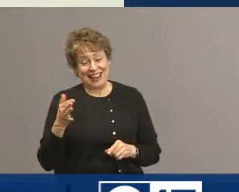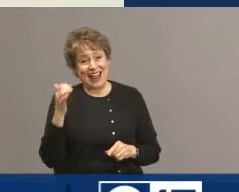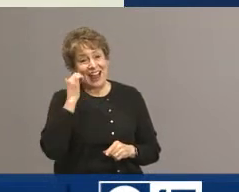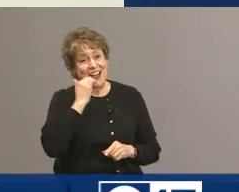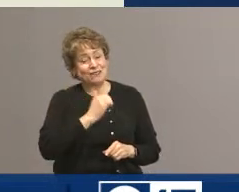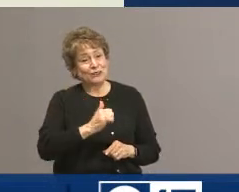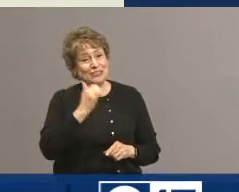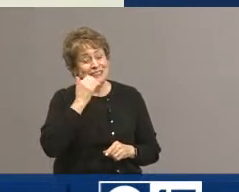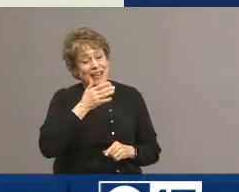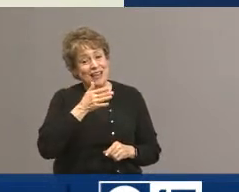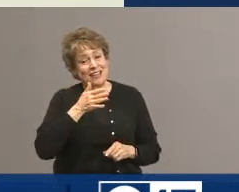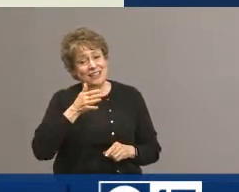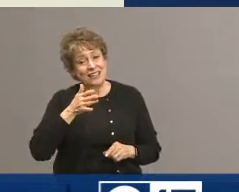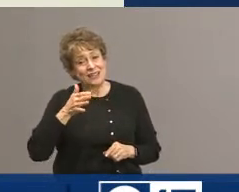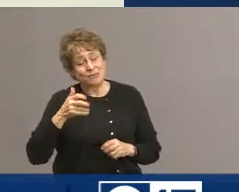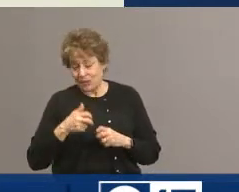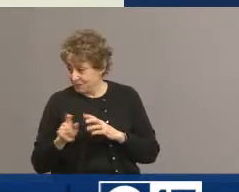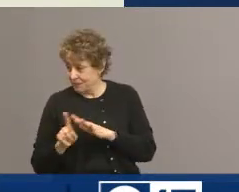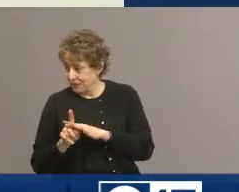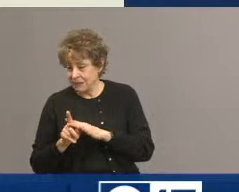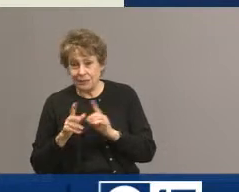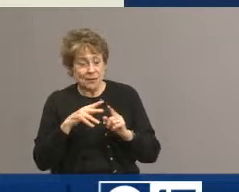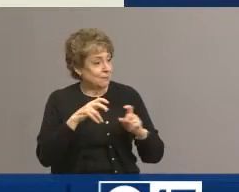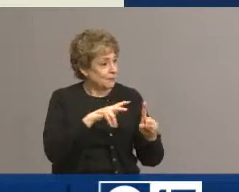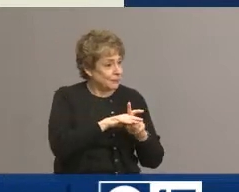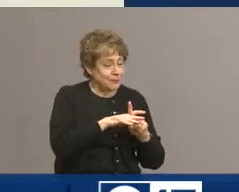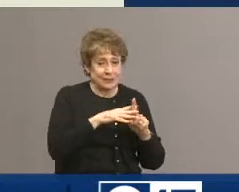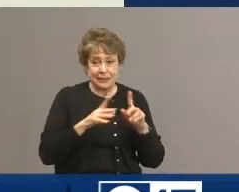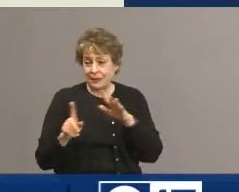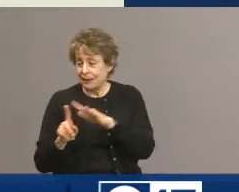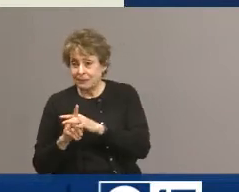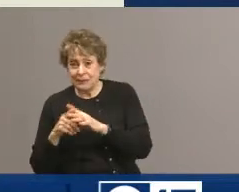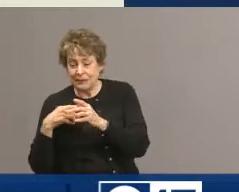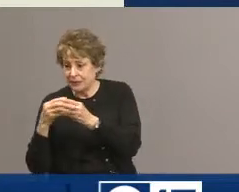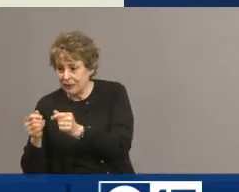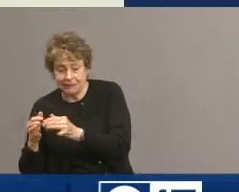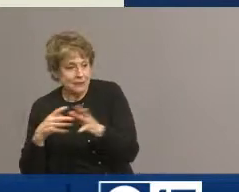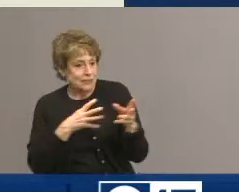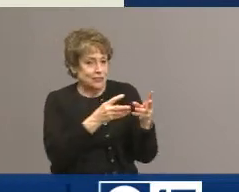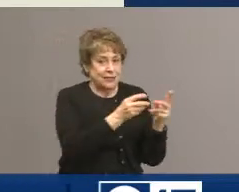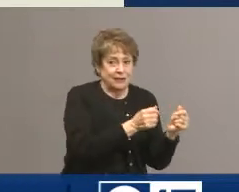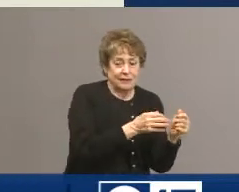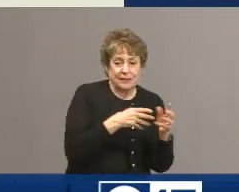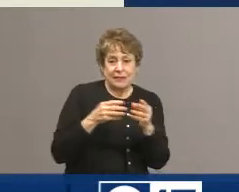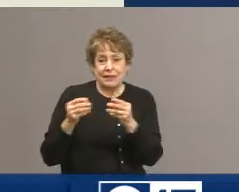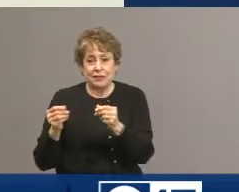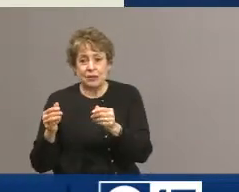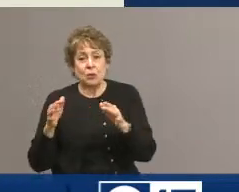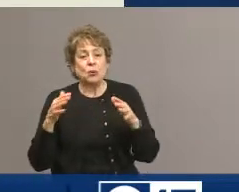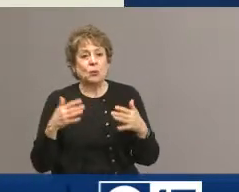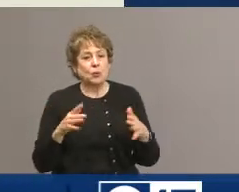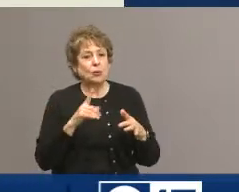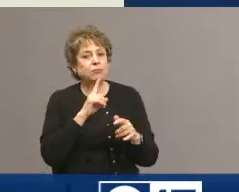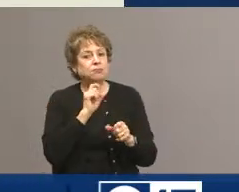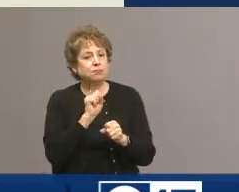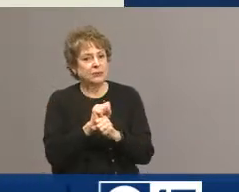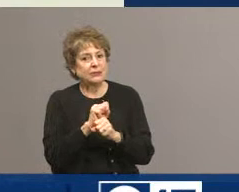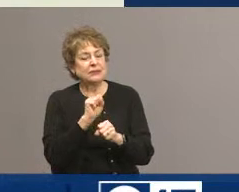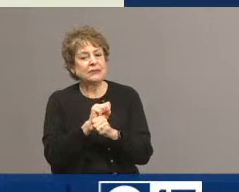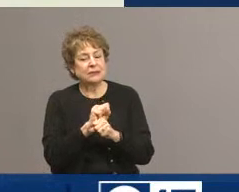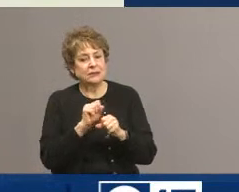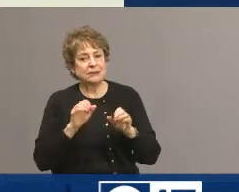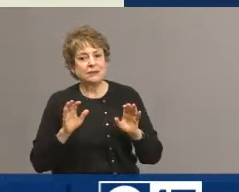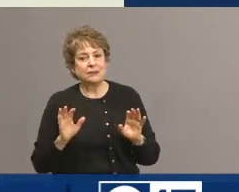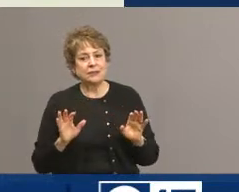that need solving. It has literally consumed nearly everything in